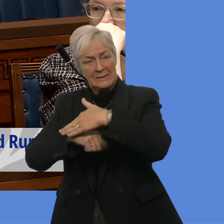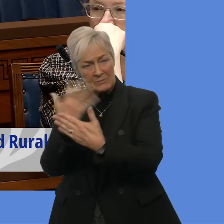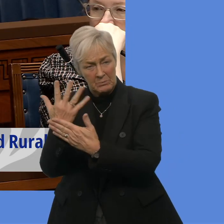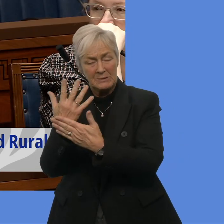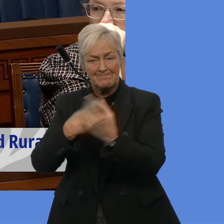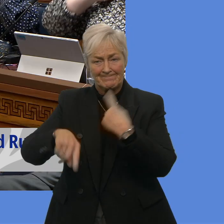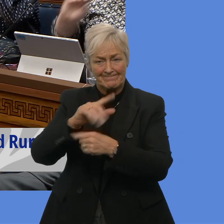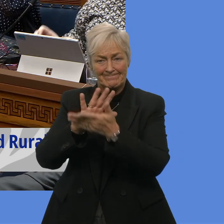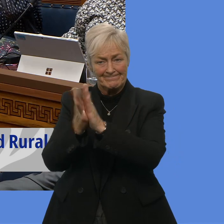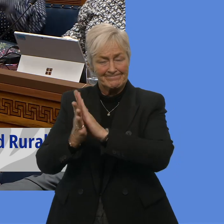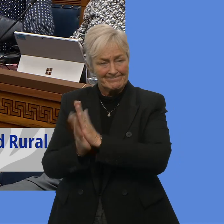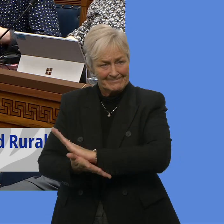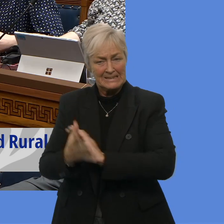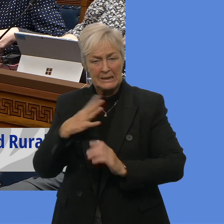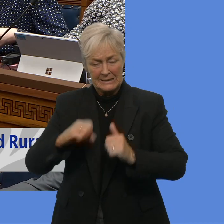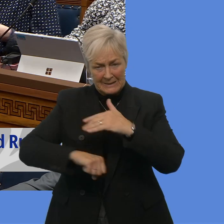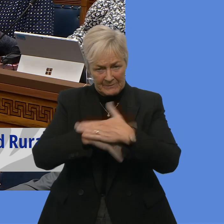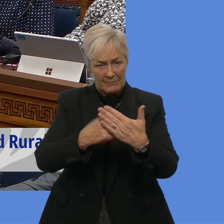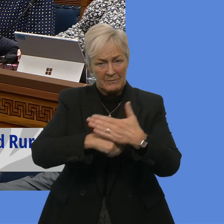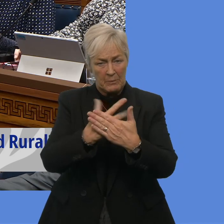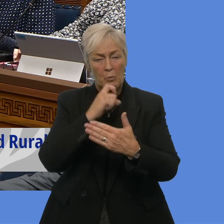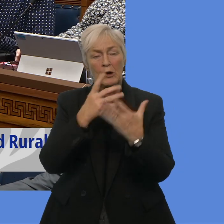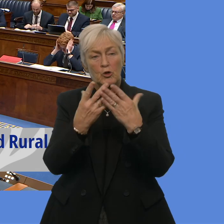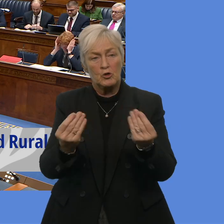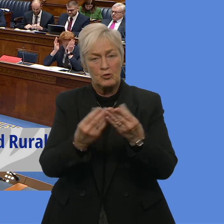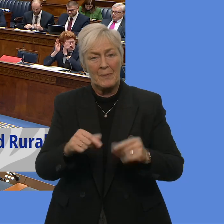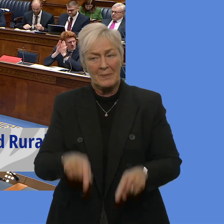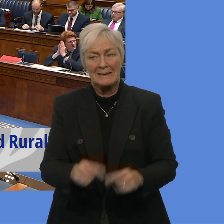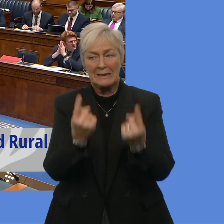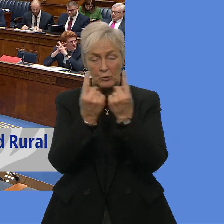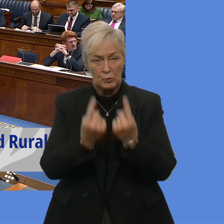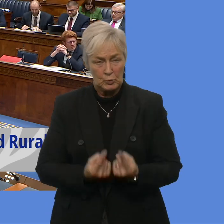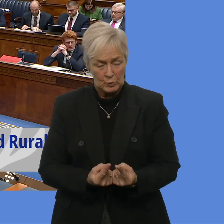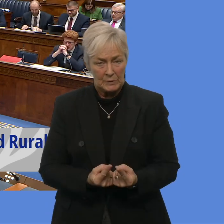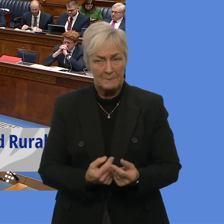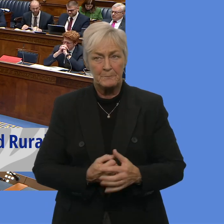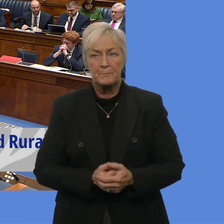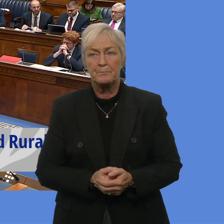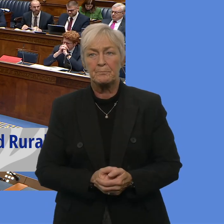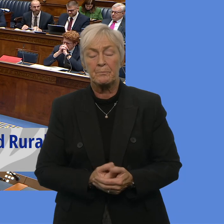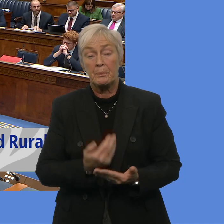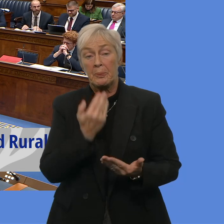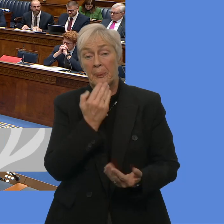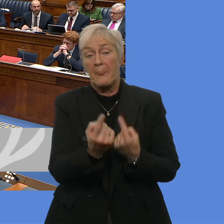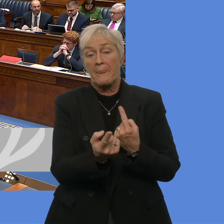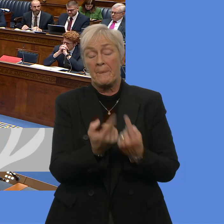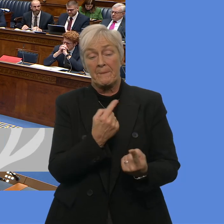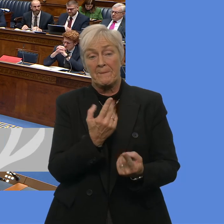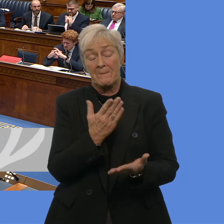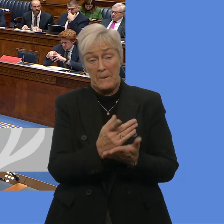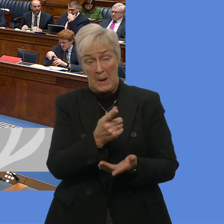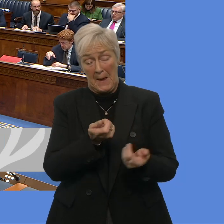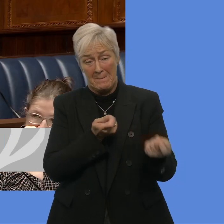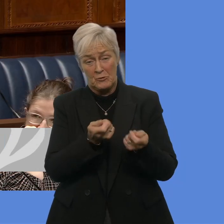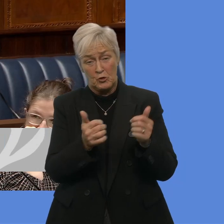that's why we need to collectively work together on how to address this issue. Mr Dixon. Thank you, Minister, for your answer. Minister, would you agree with me that